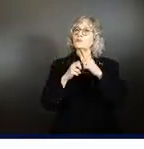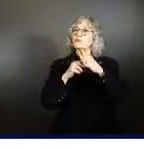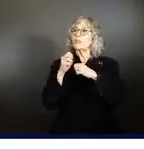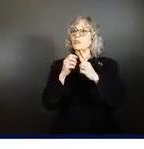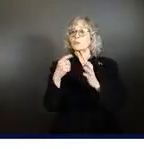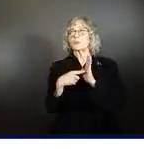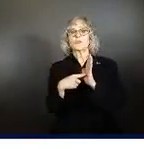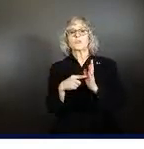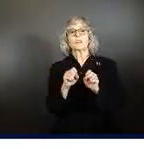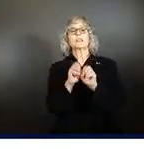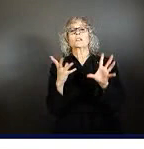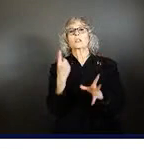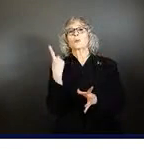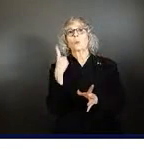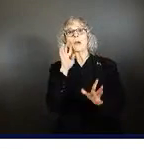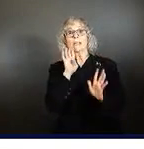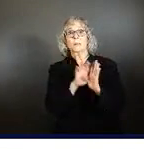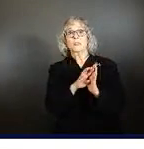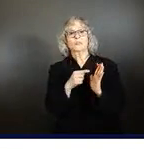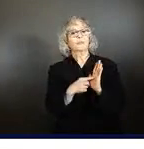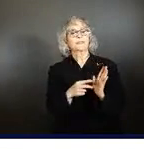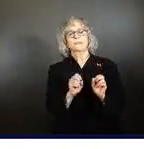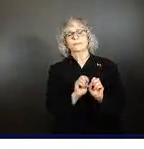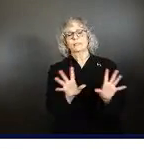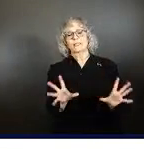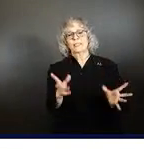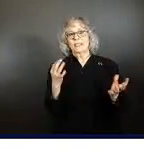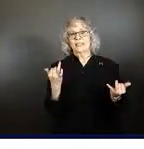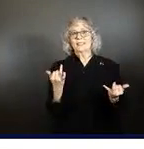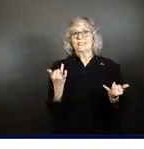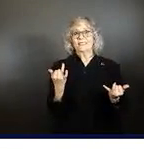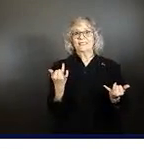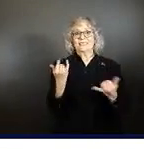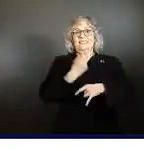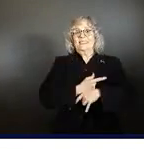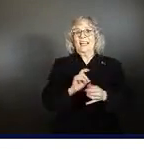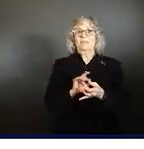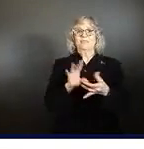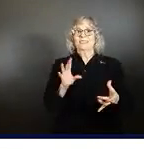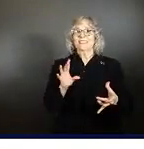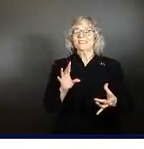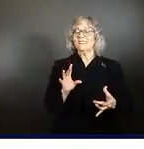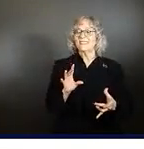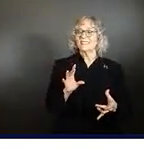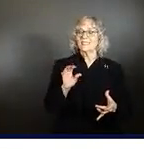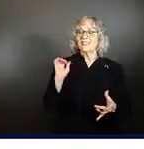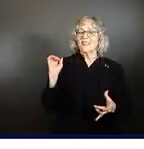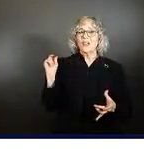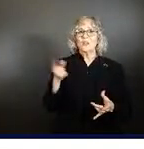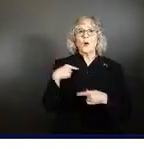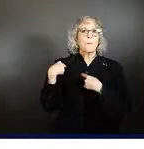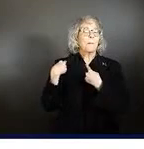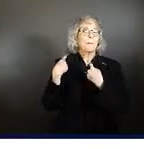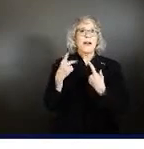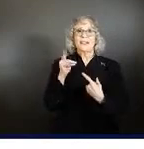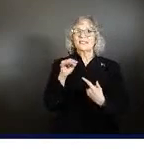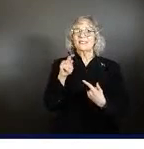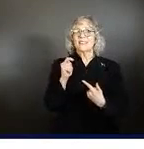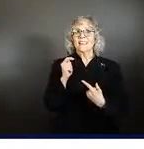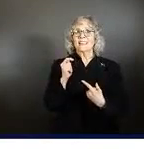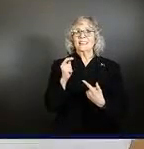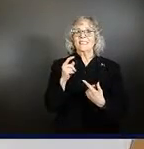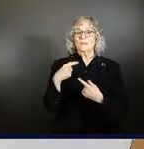images. And so this data itself just came out today, as all of the data from the past 6 months was released publicly